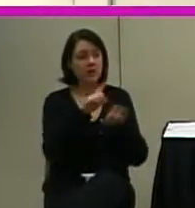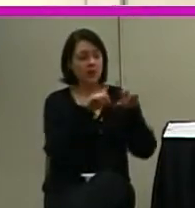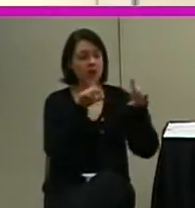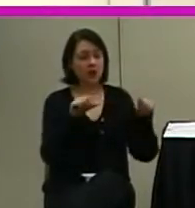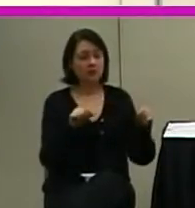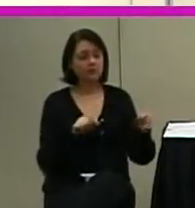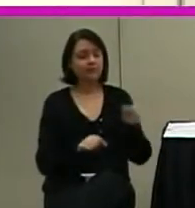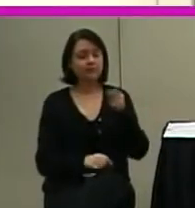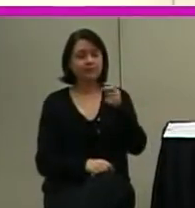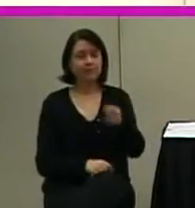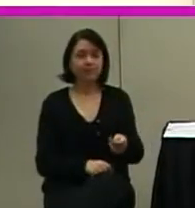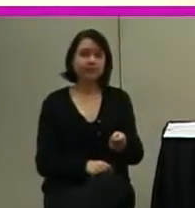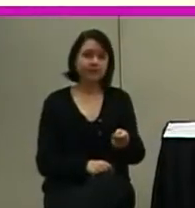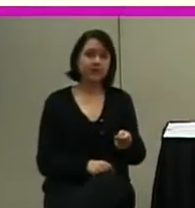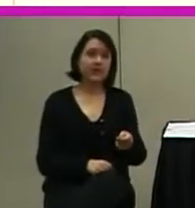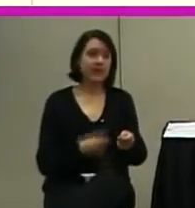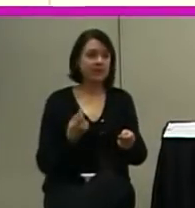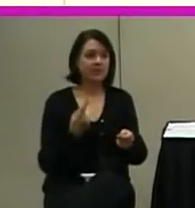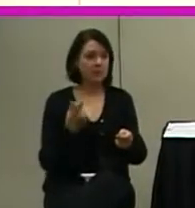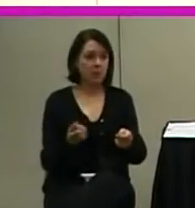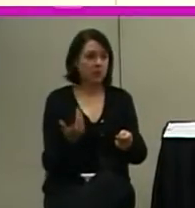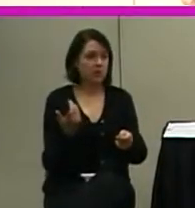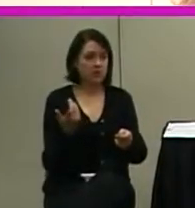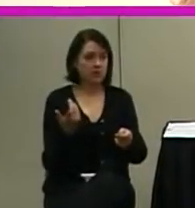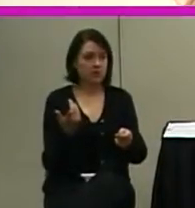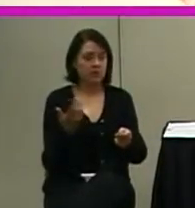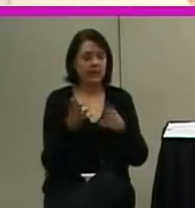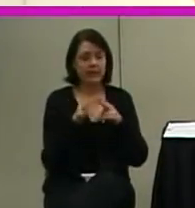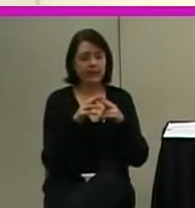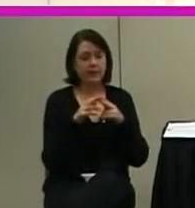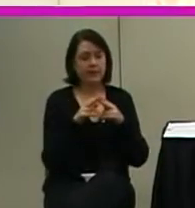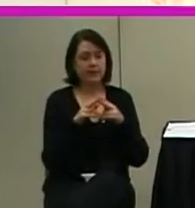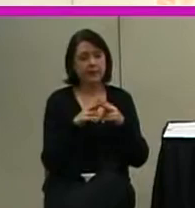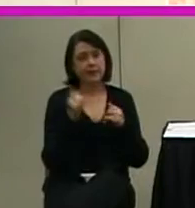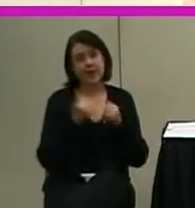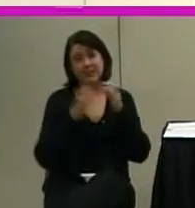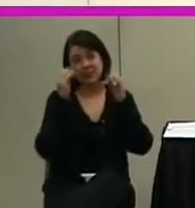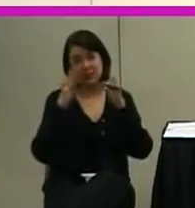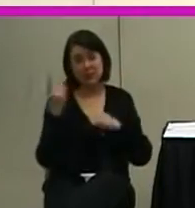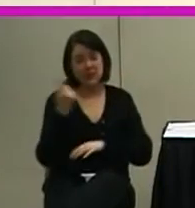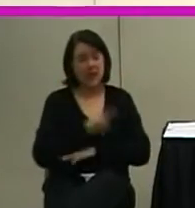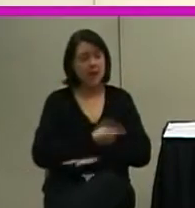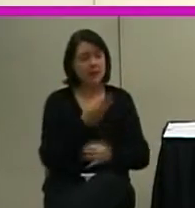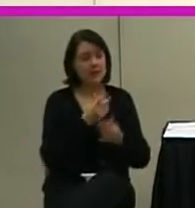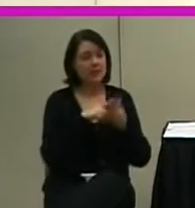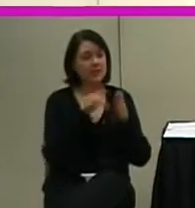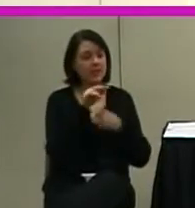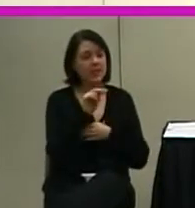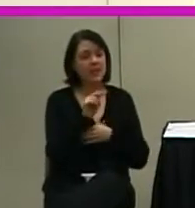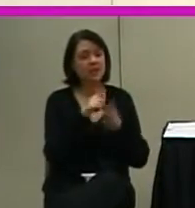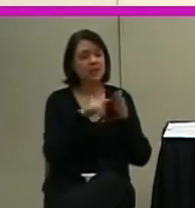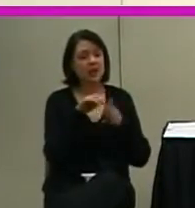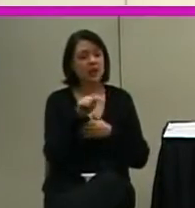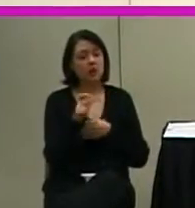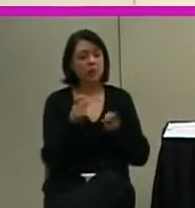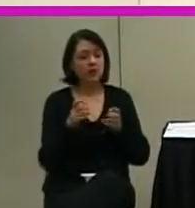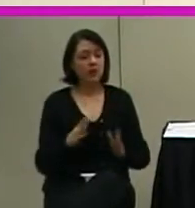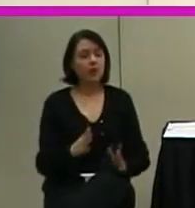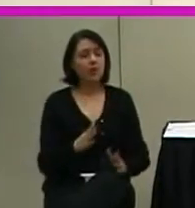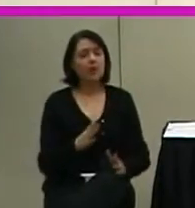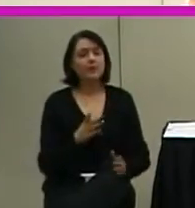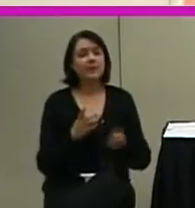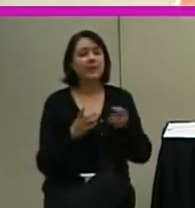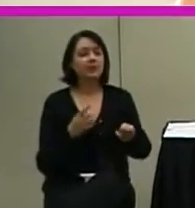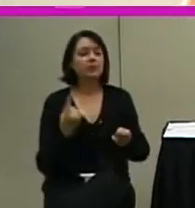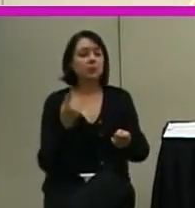in and they give it to somebody. It's either the last teacher of the day, or there might be a check-in, check-out coordinator, or there's somebody. They give it